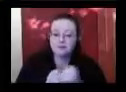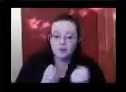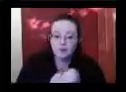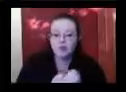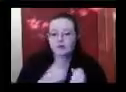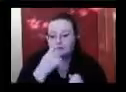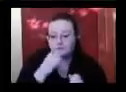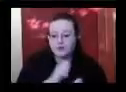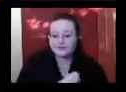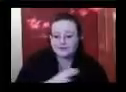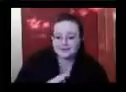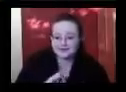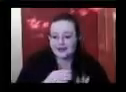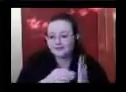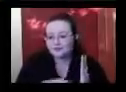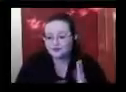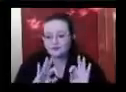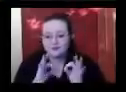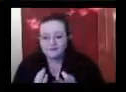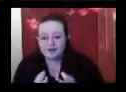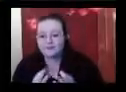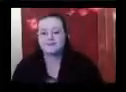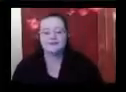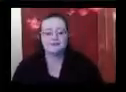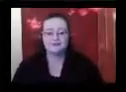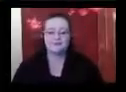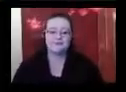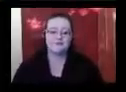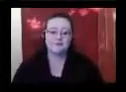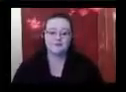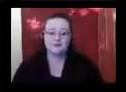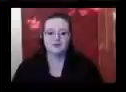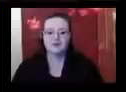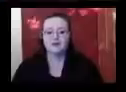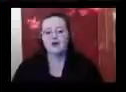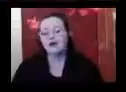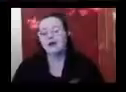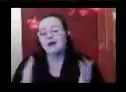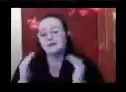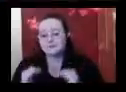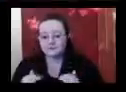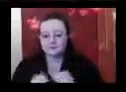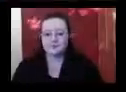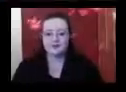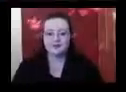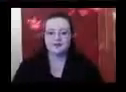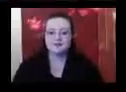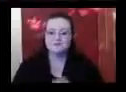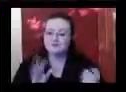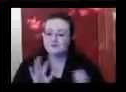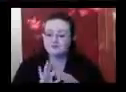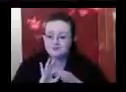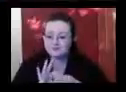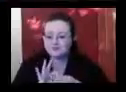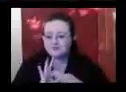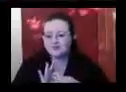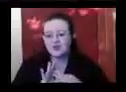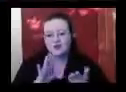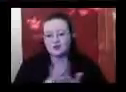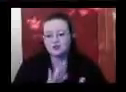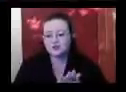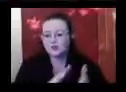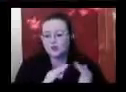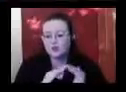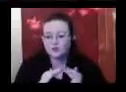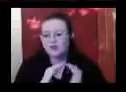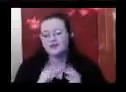mental health supports throughout the summer. And ultimately, we want to re-engage our school community by reintroducing things like